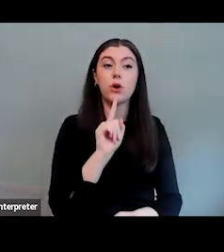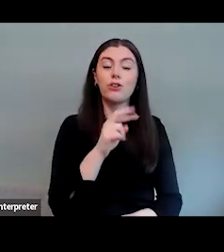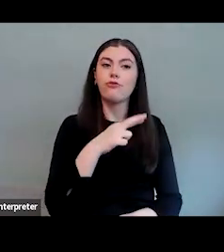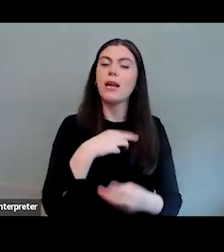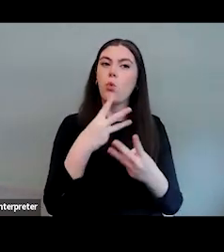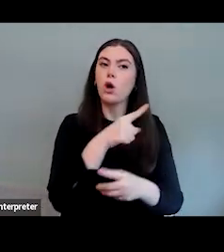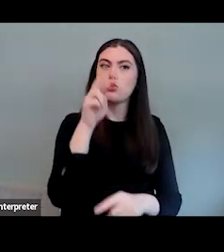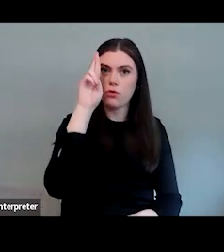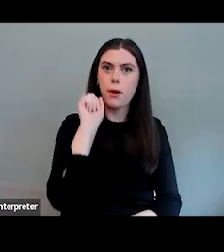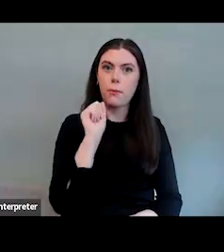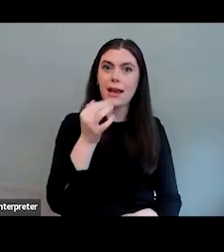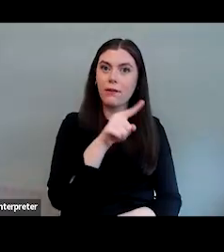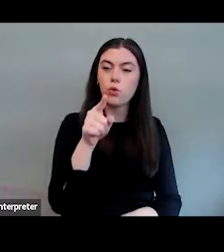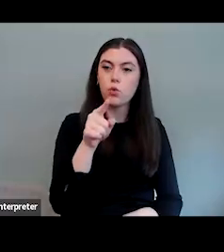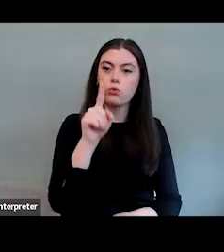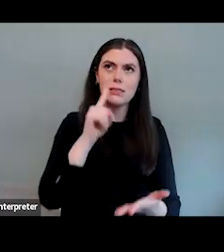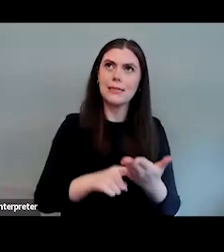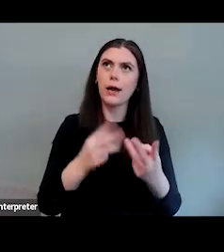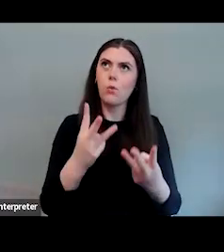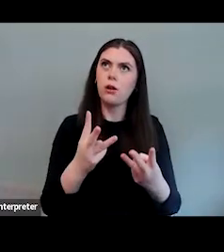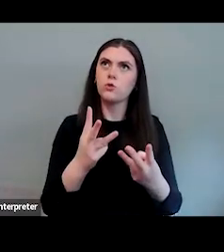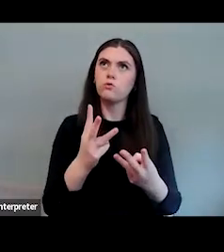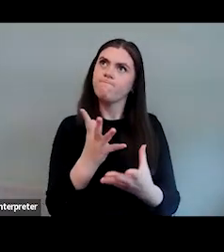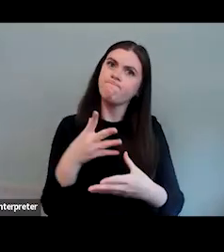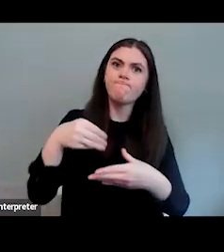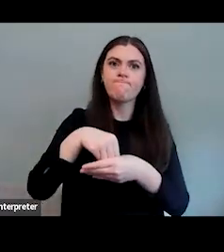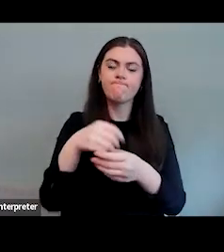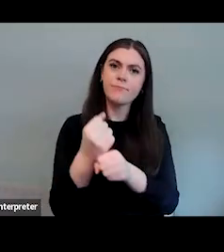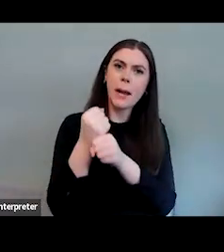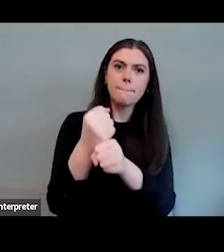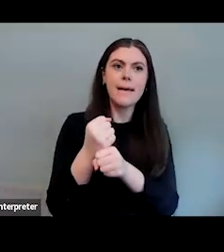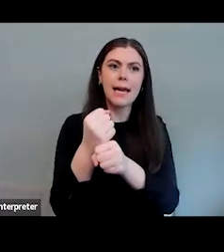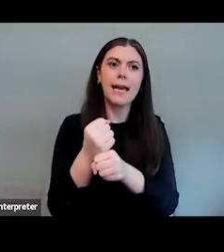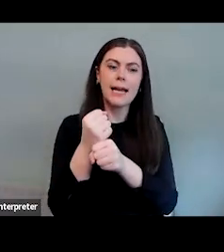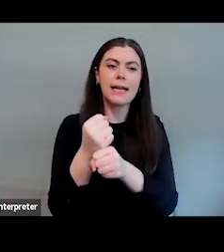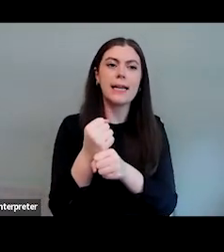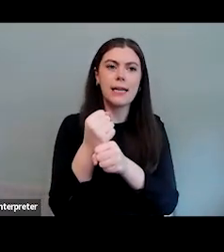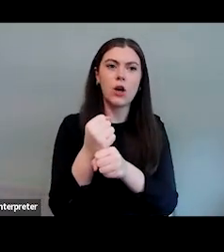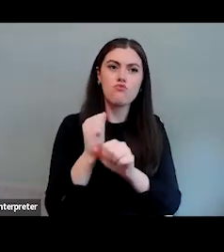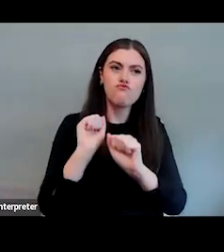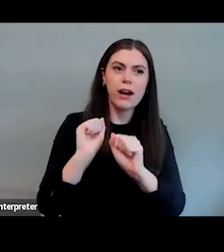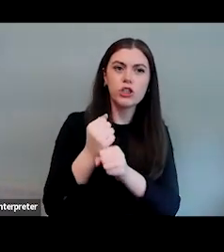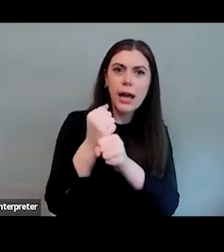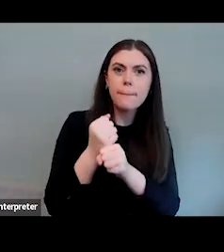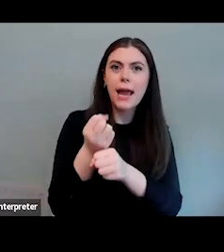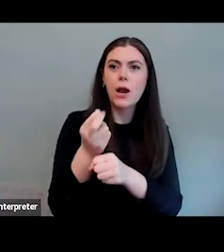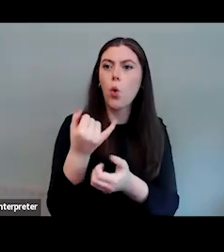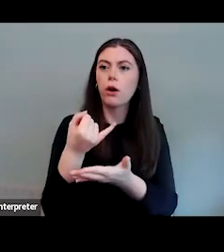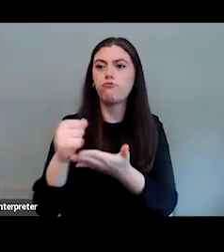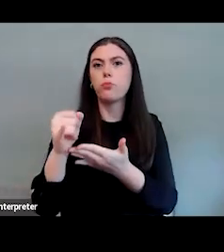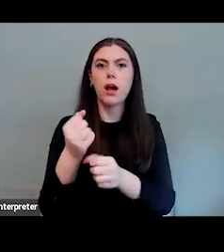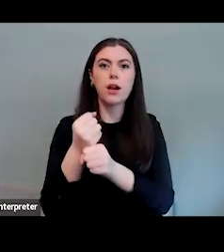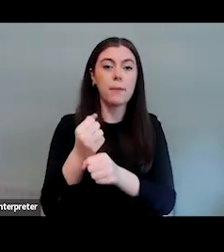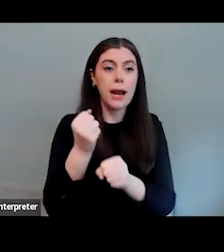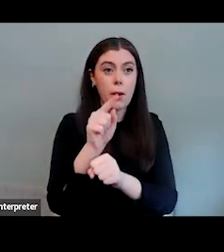in mind when they do collective boycotts, consumer boycott campaigns or pressure campaigns around these targets. And